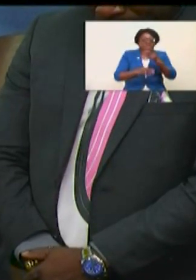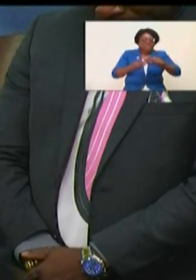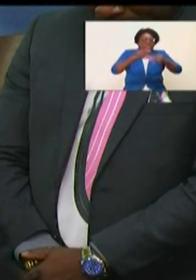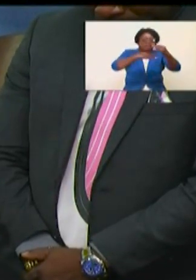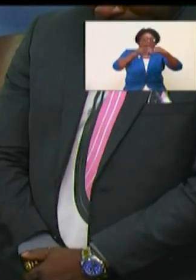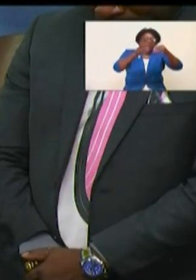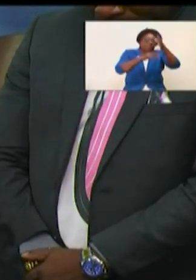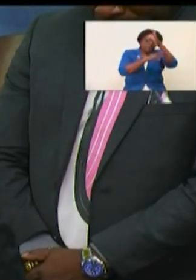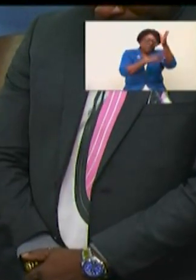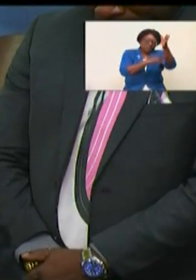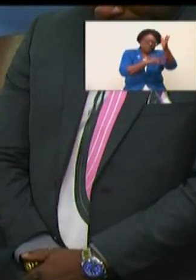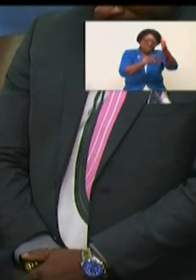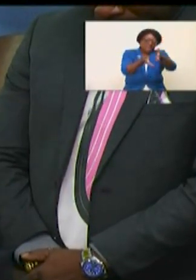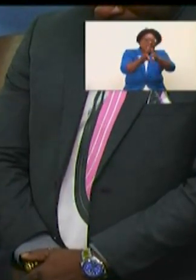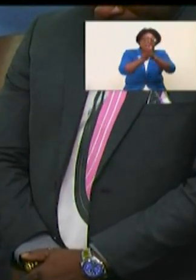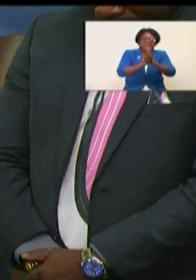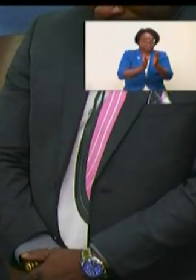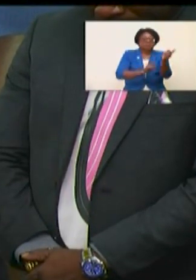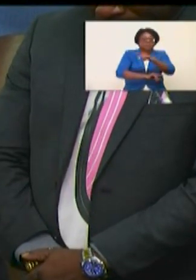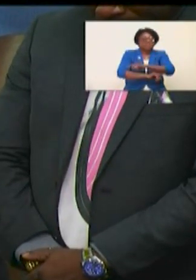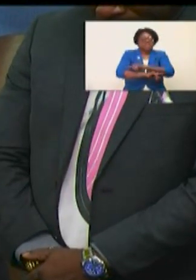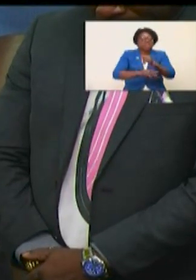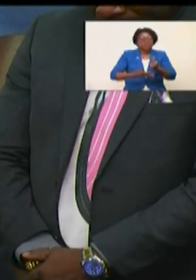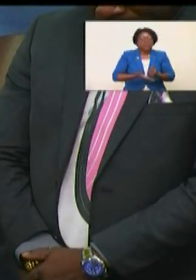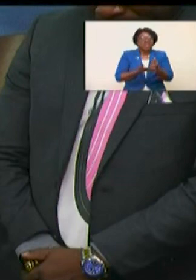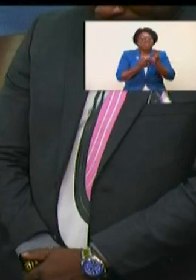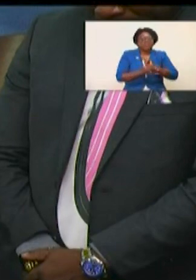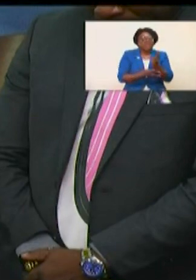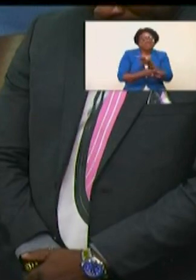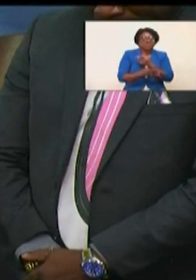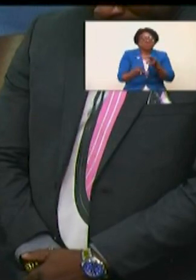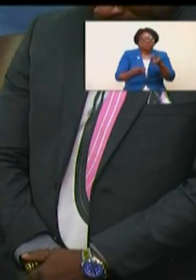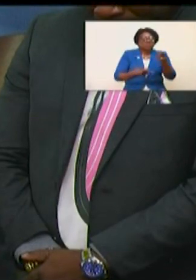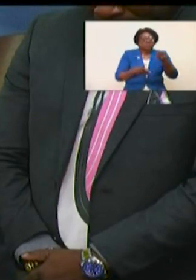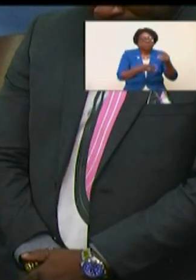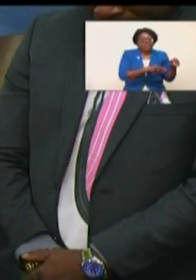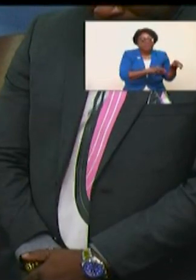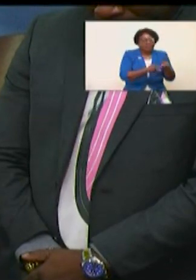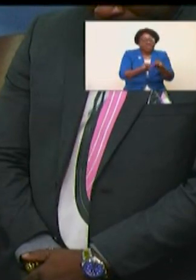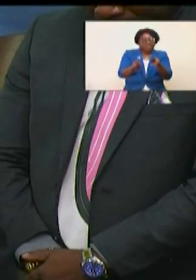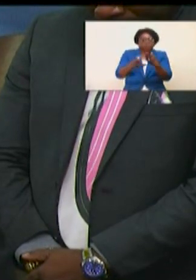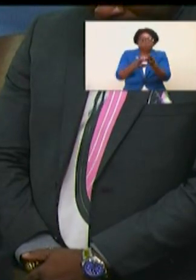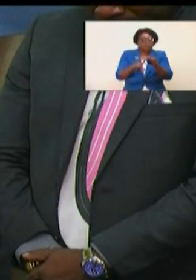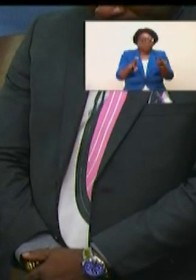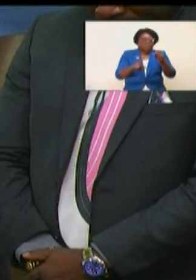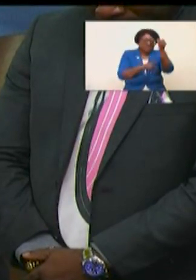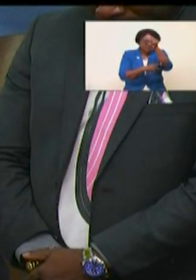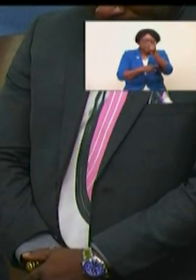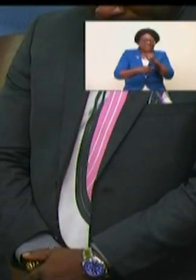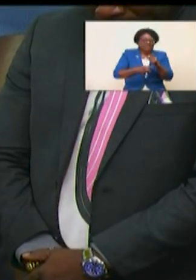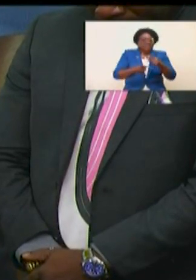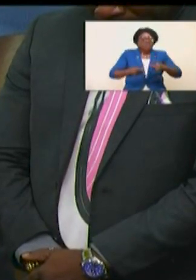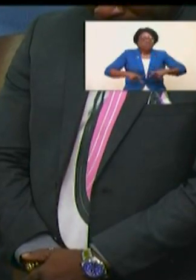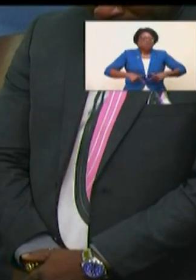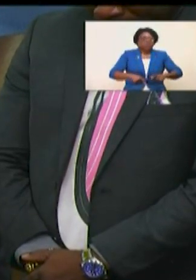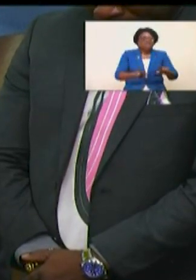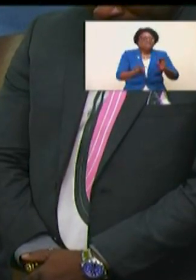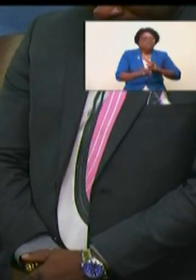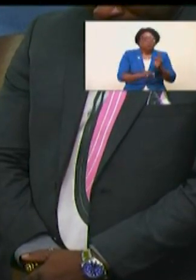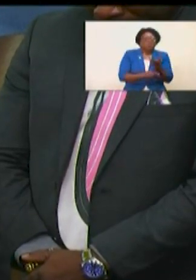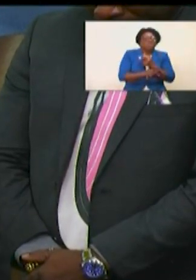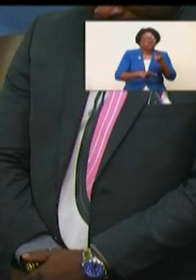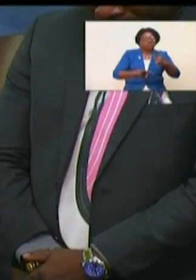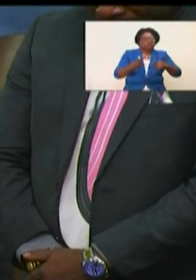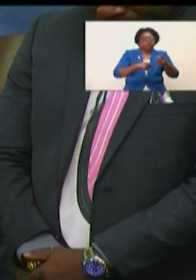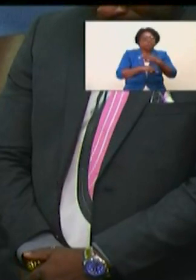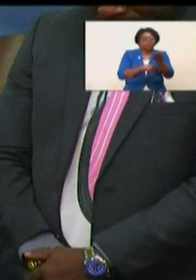Father, I ask you today to help us navigate through the different seasons you allow us to go through. Help us to